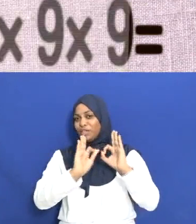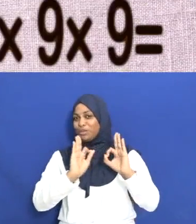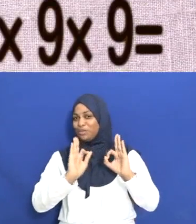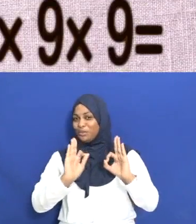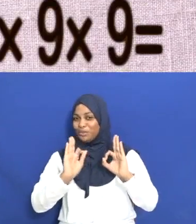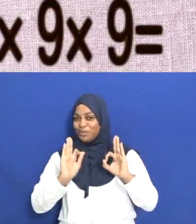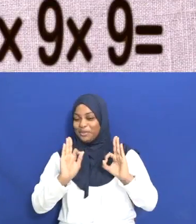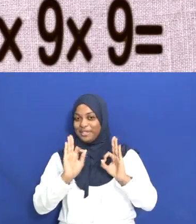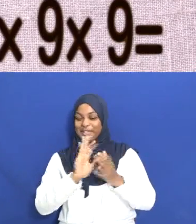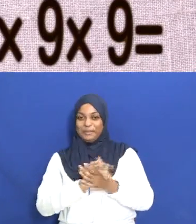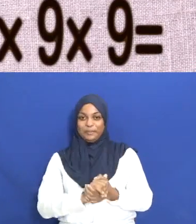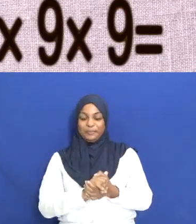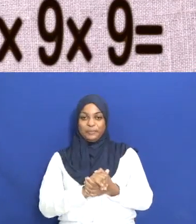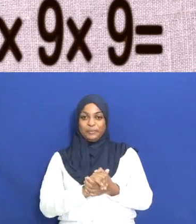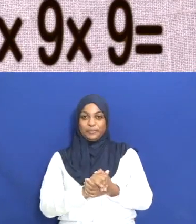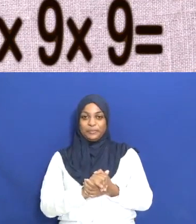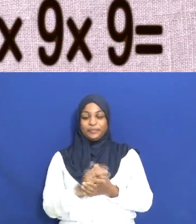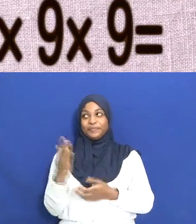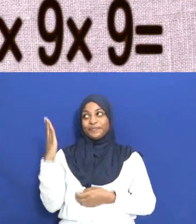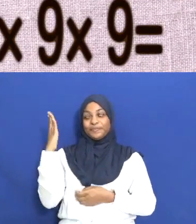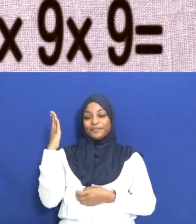carefully.